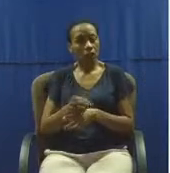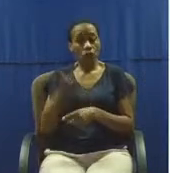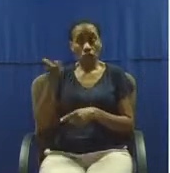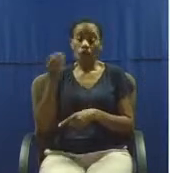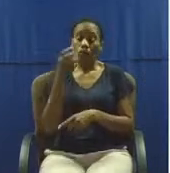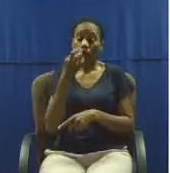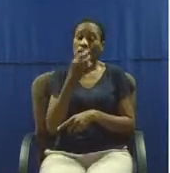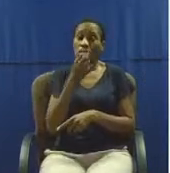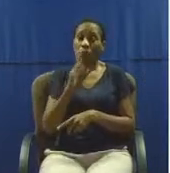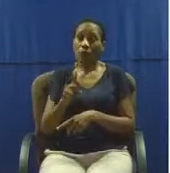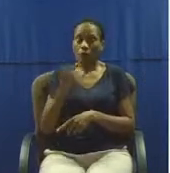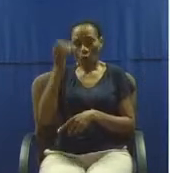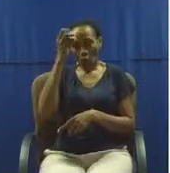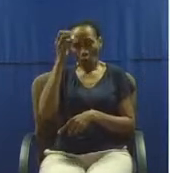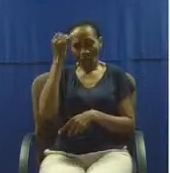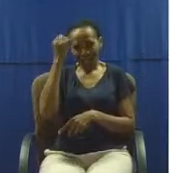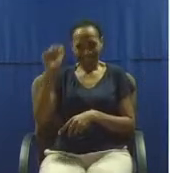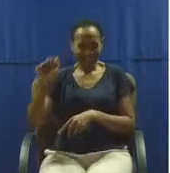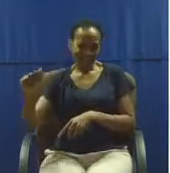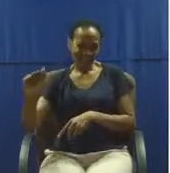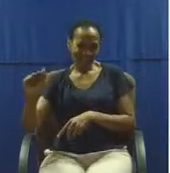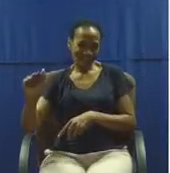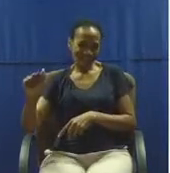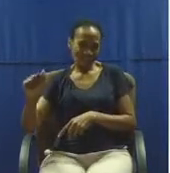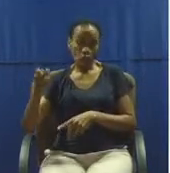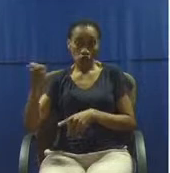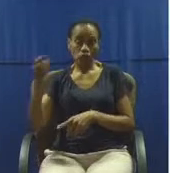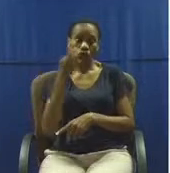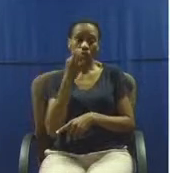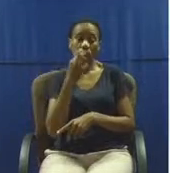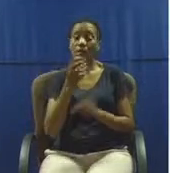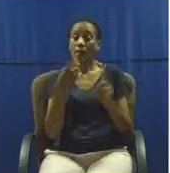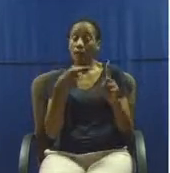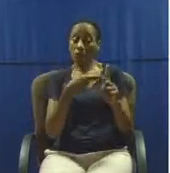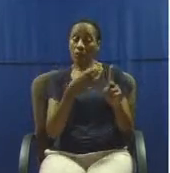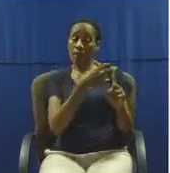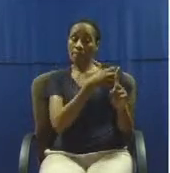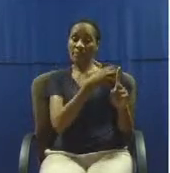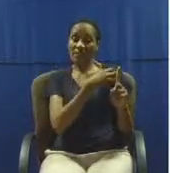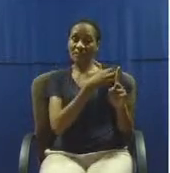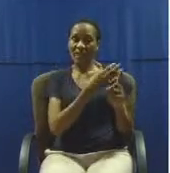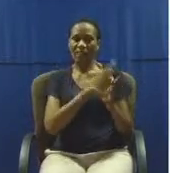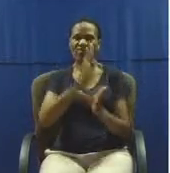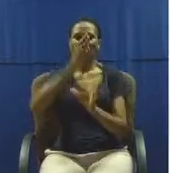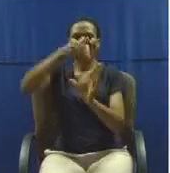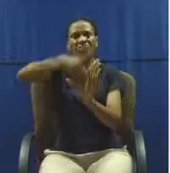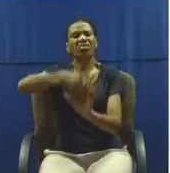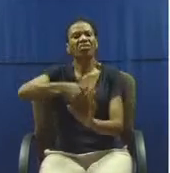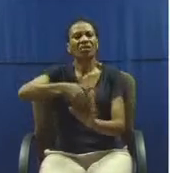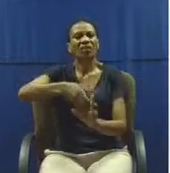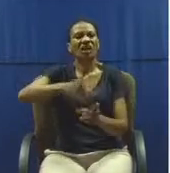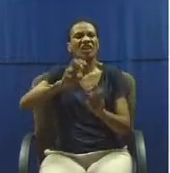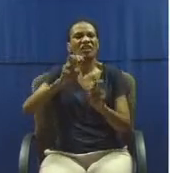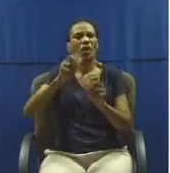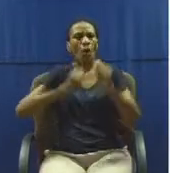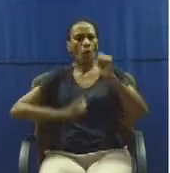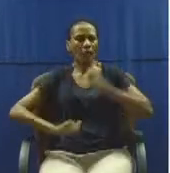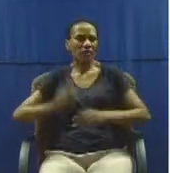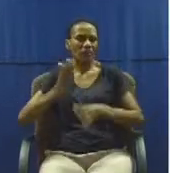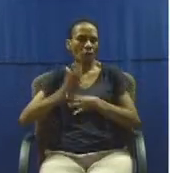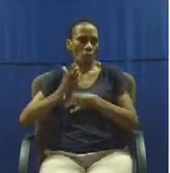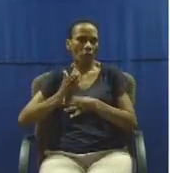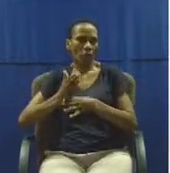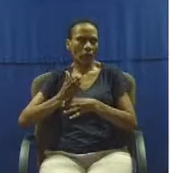forward an opinion that the minister interferes in operational matters. It is